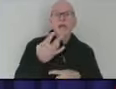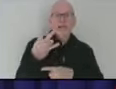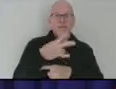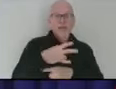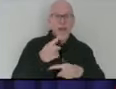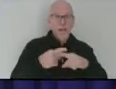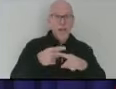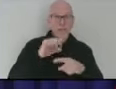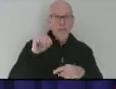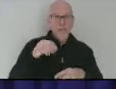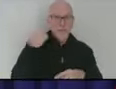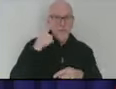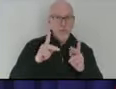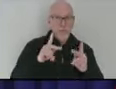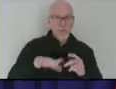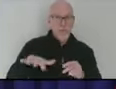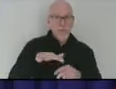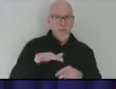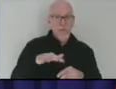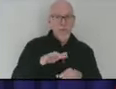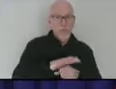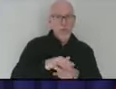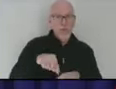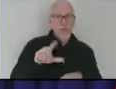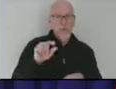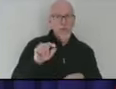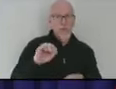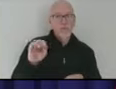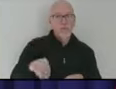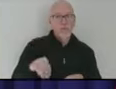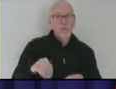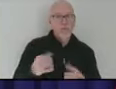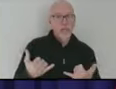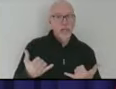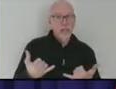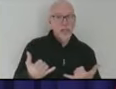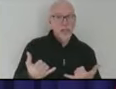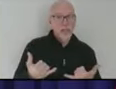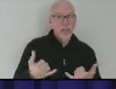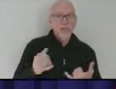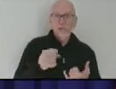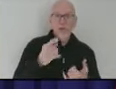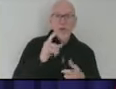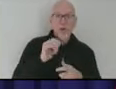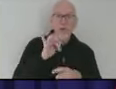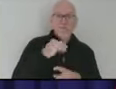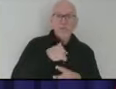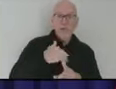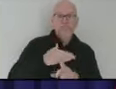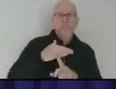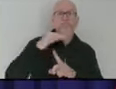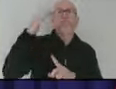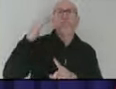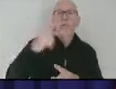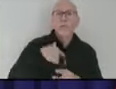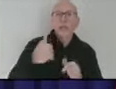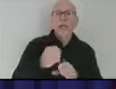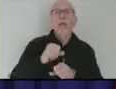positivity rate for unique individuals locally is at 20% as of today. So is there a threshold we would have to cross to get another free